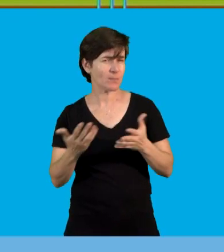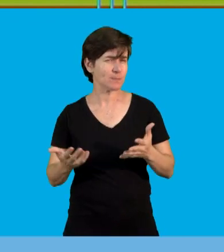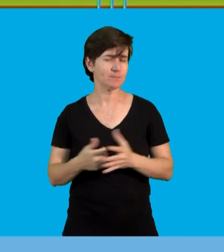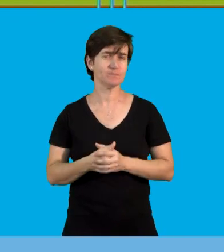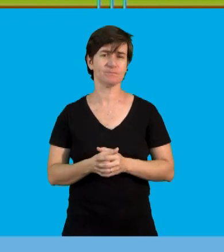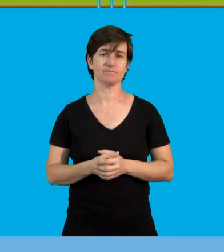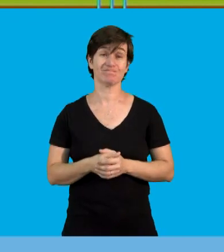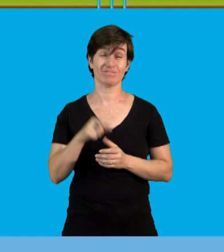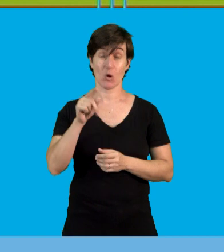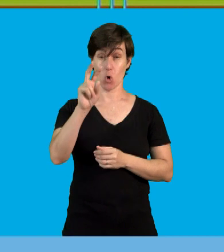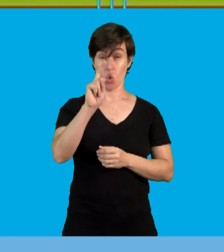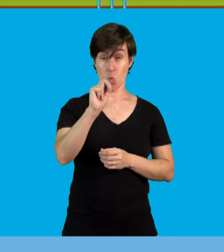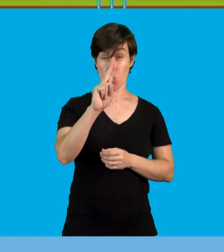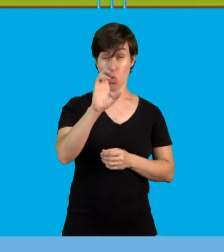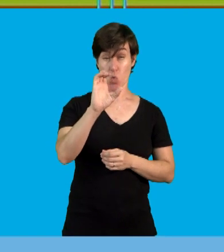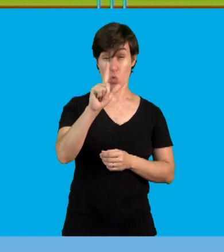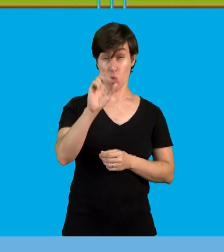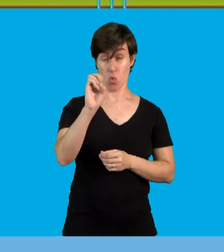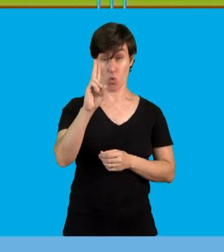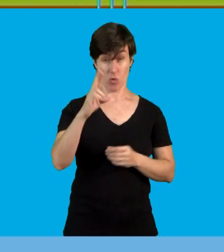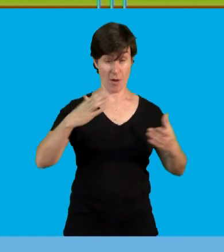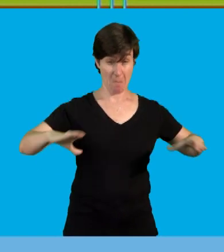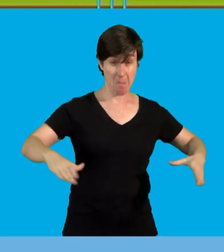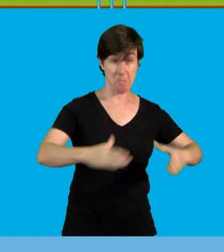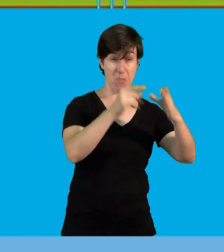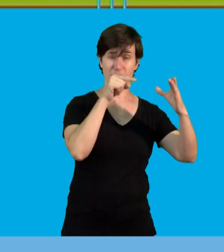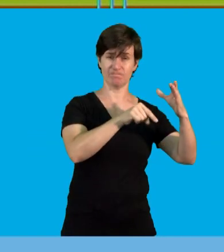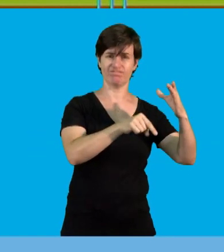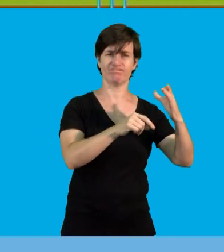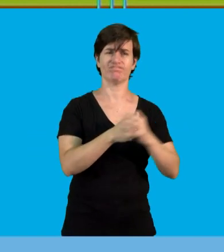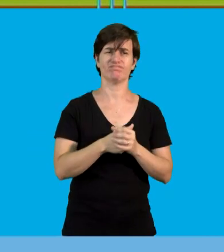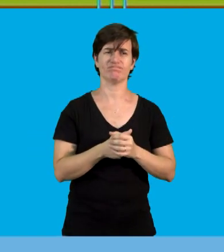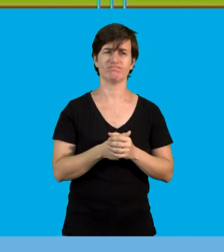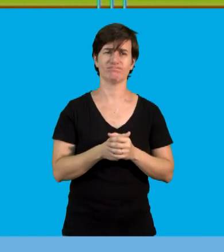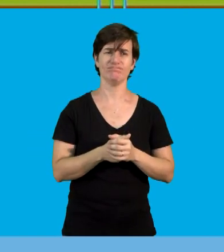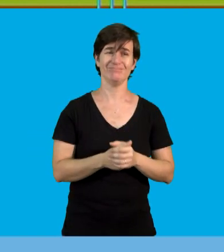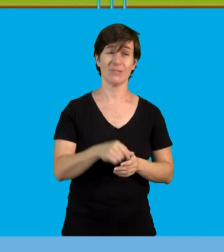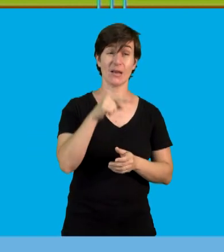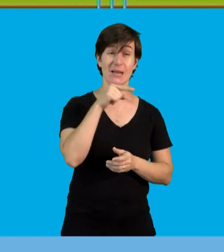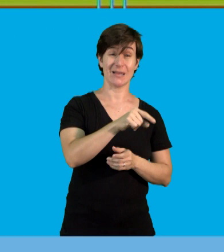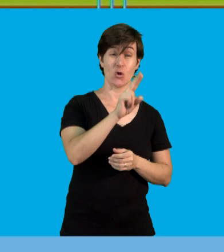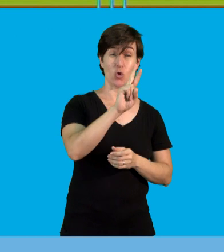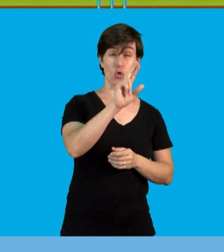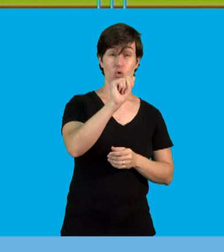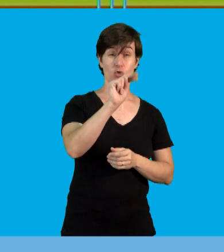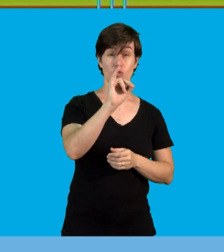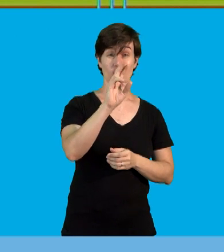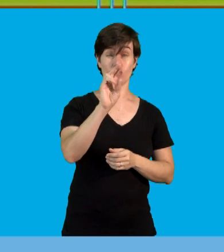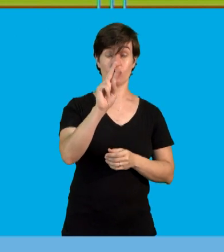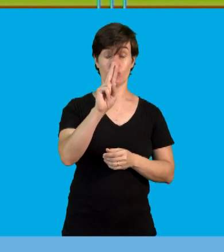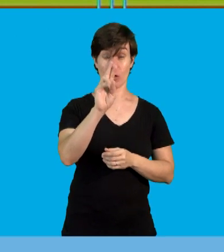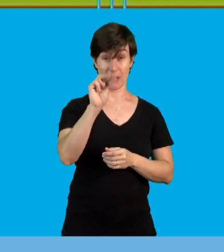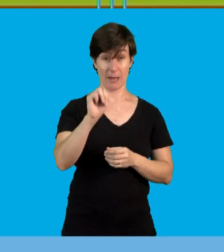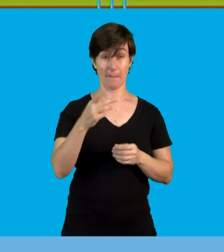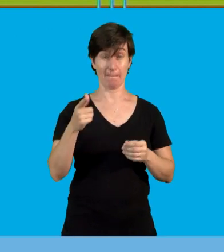it operate? The operation of a nuclear power station The radioactivity of uranium leads